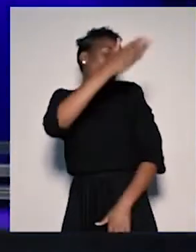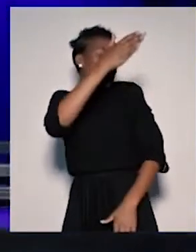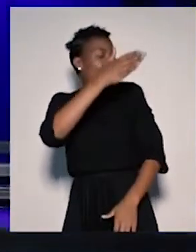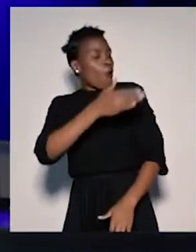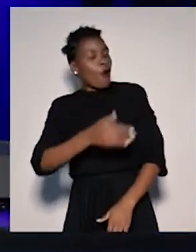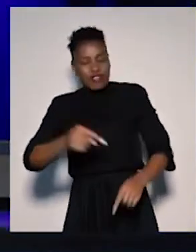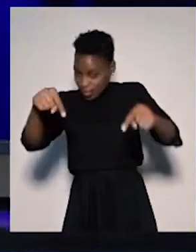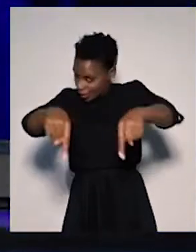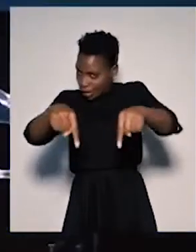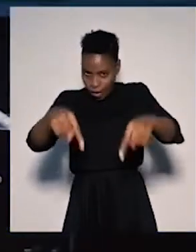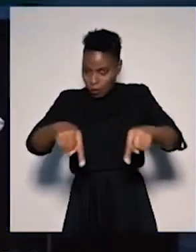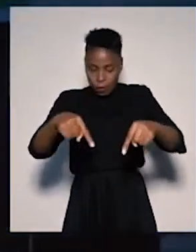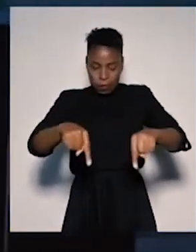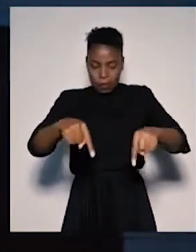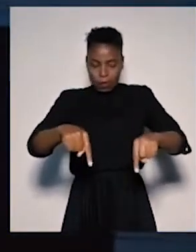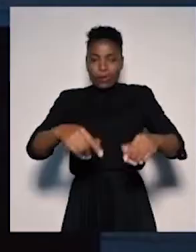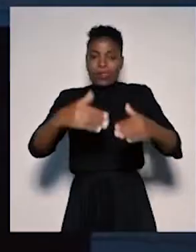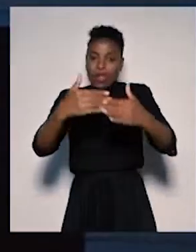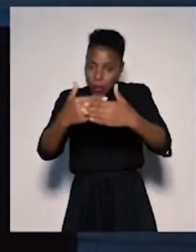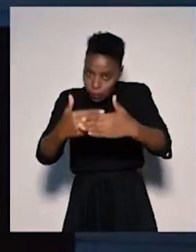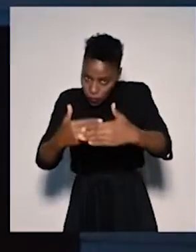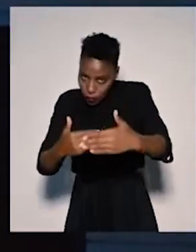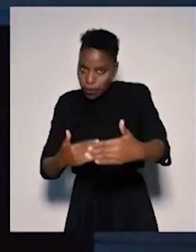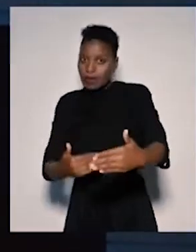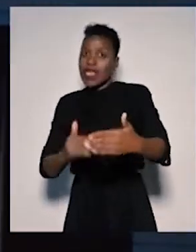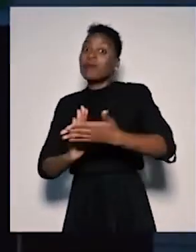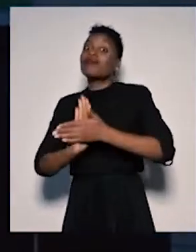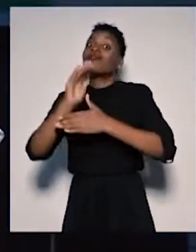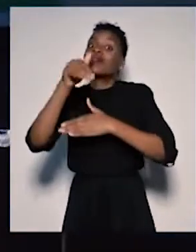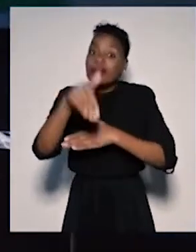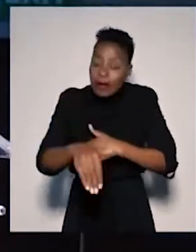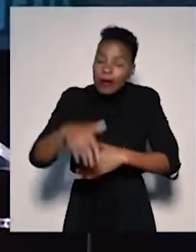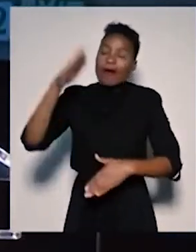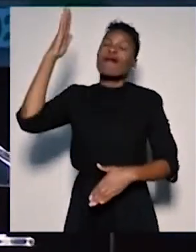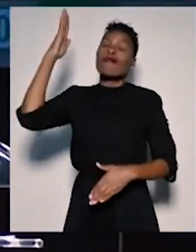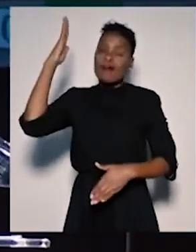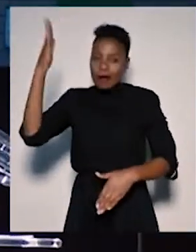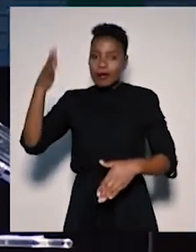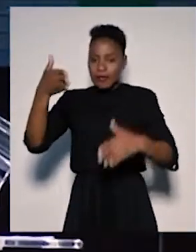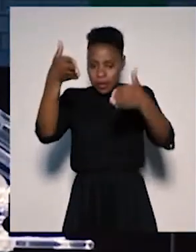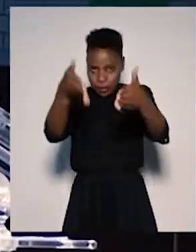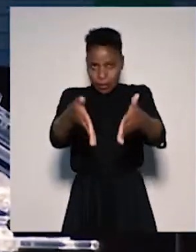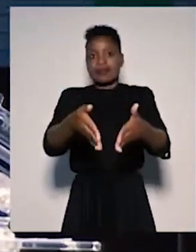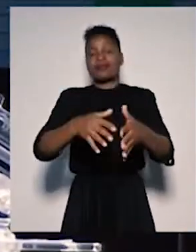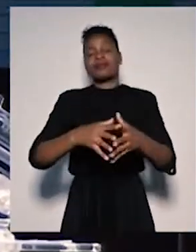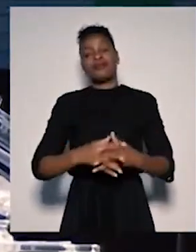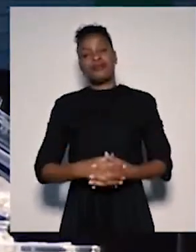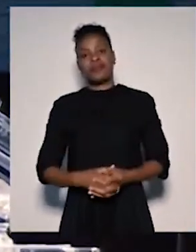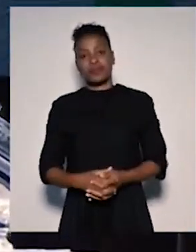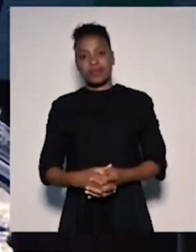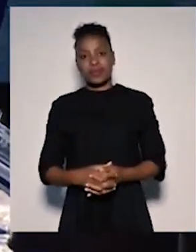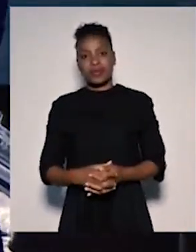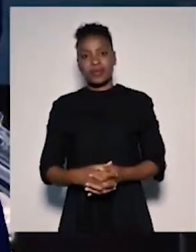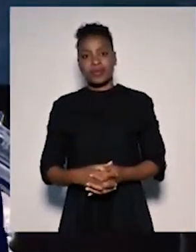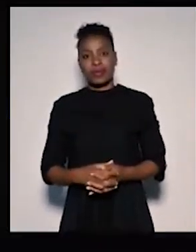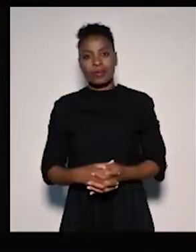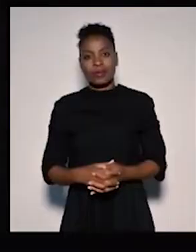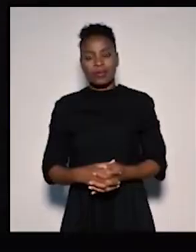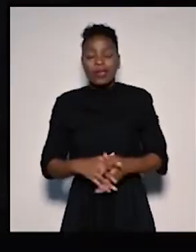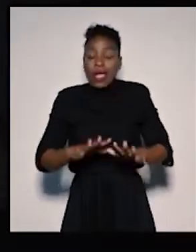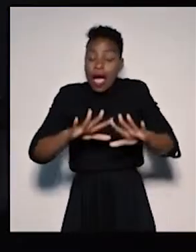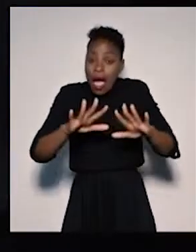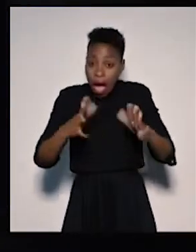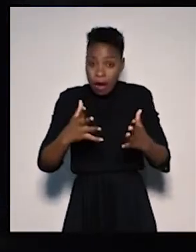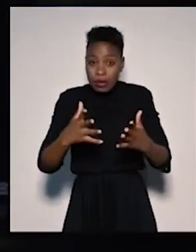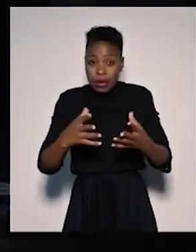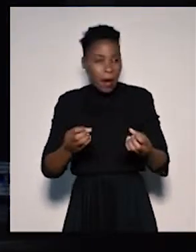It was determined by God before you came, and even after you leave, God will still determine. Okay? So no matter how many lobby